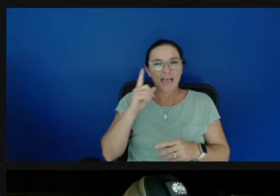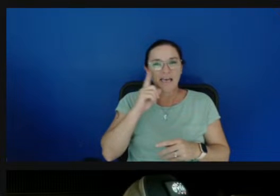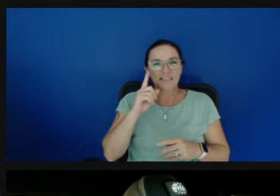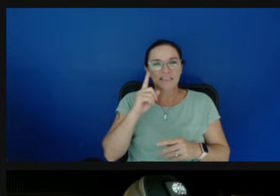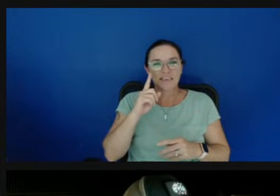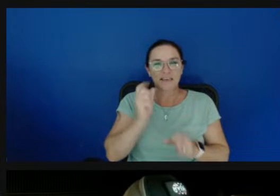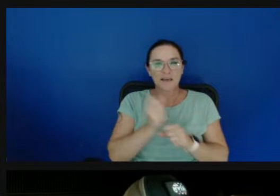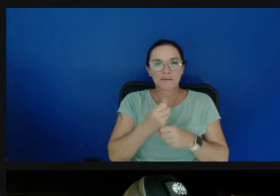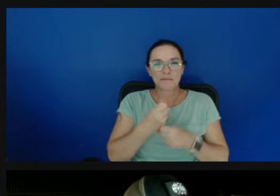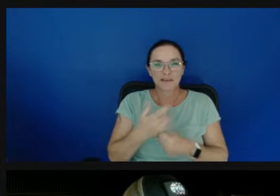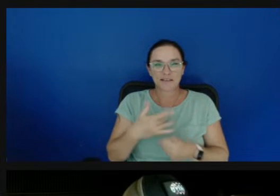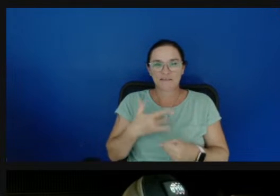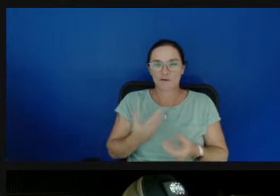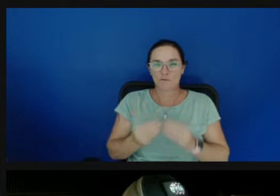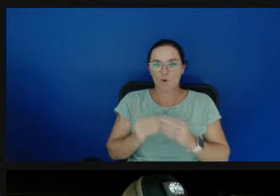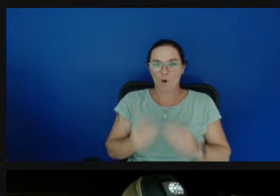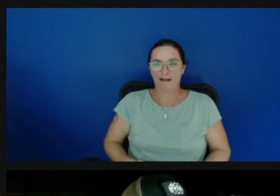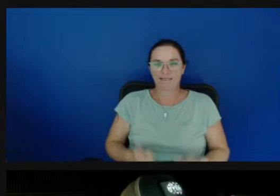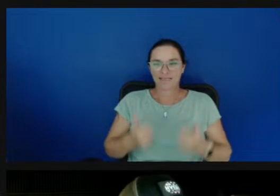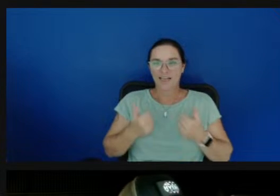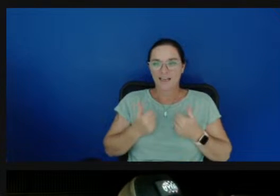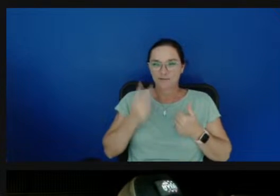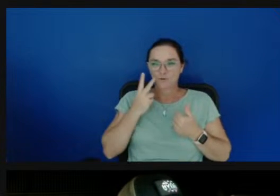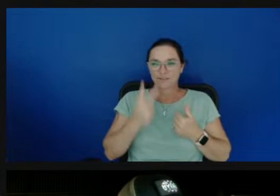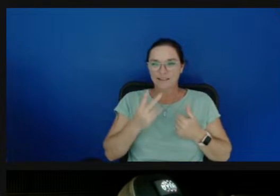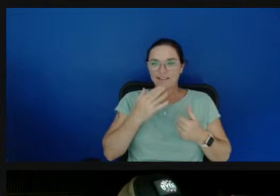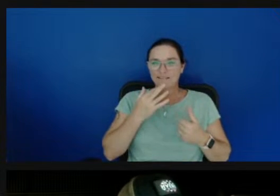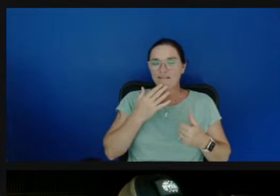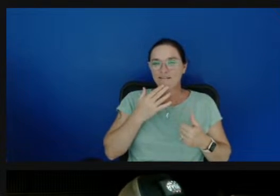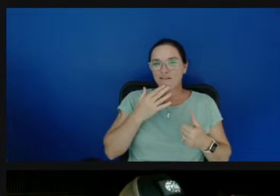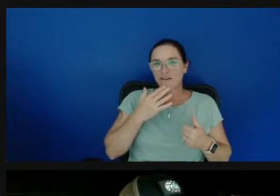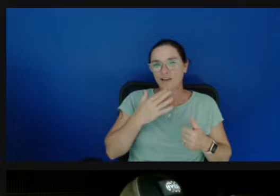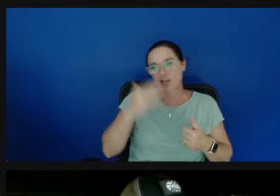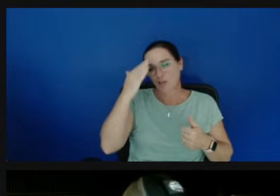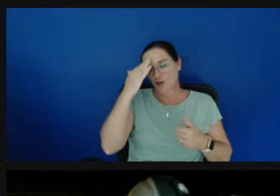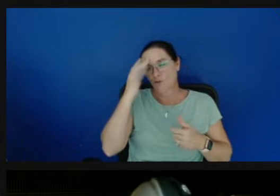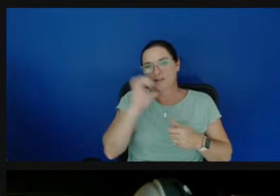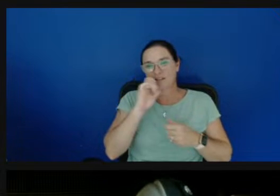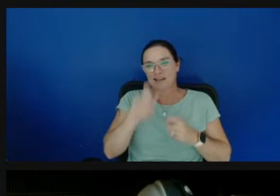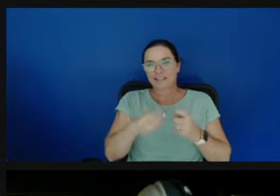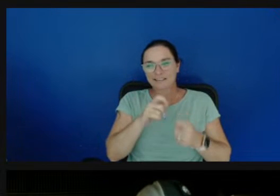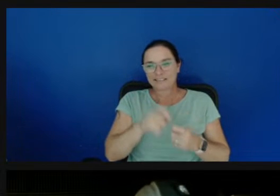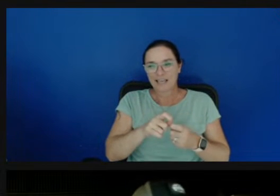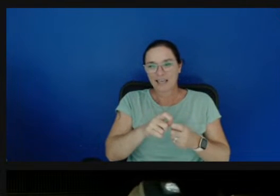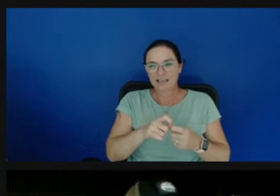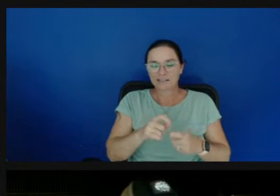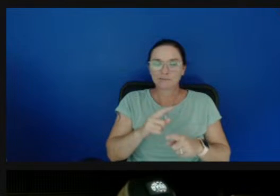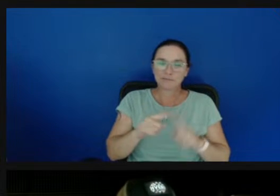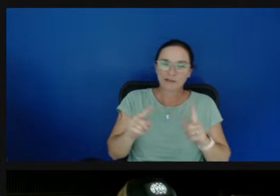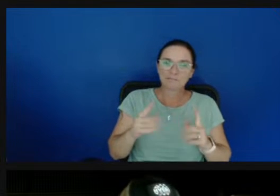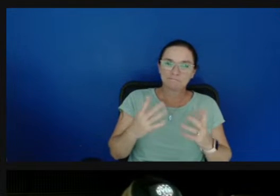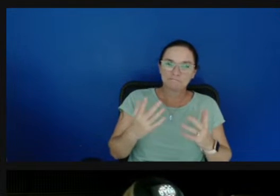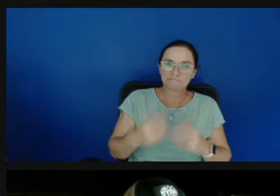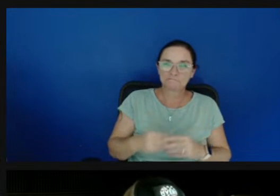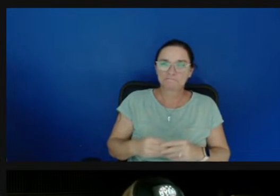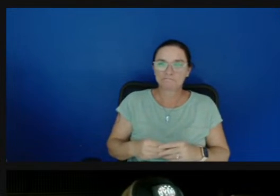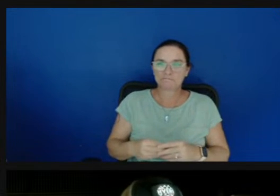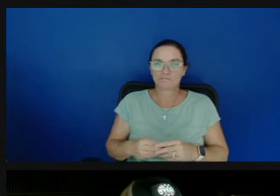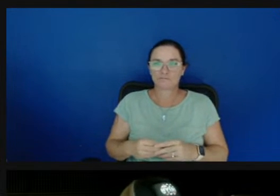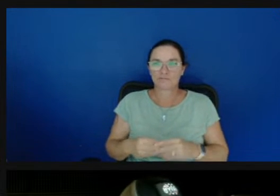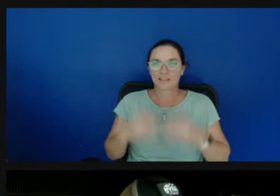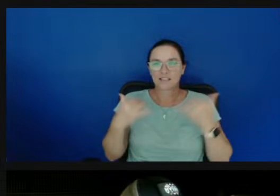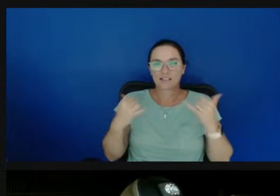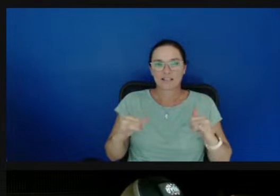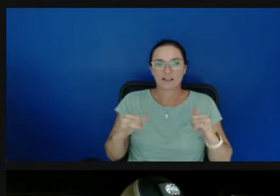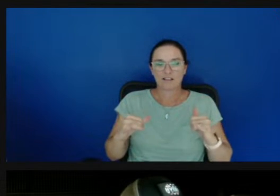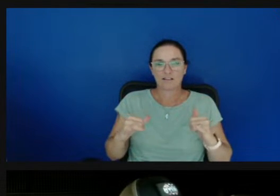Really personally enjoy that, even knowing it's not quite real since it's colorized after the fact here. Still educational to